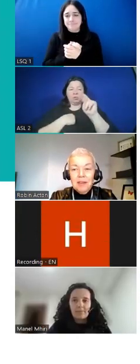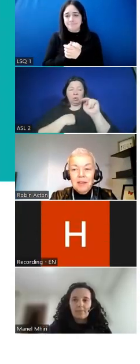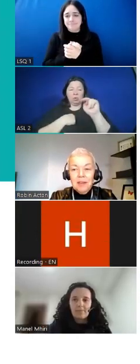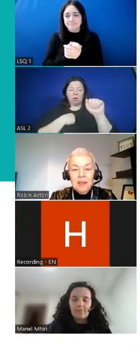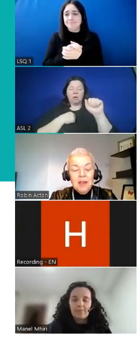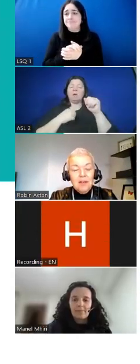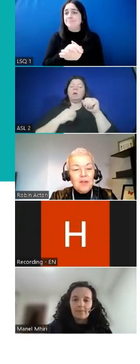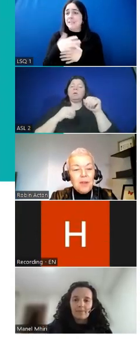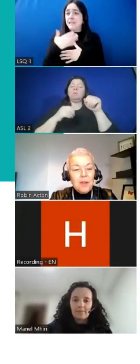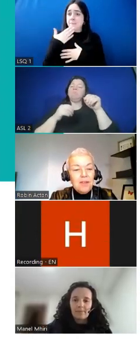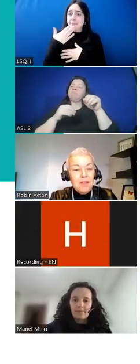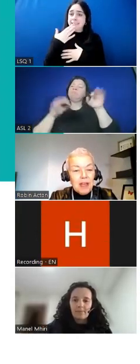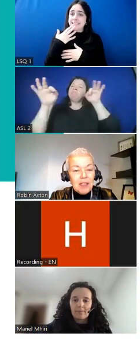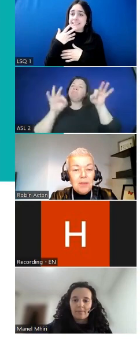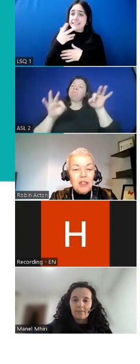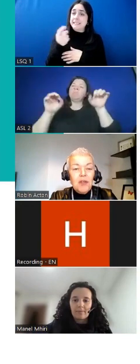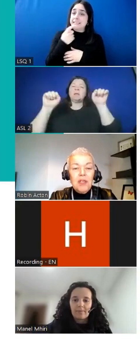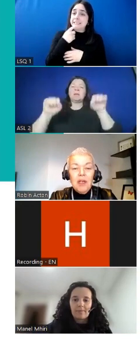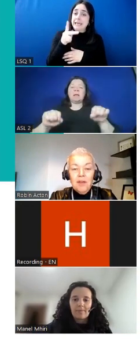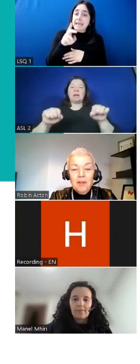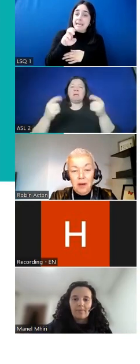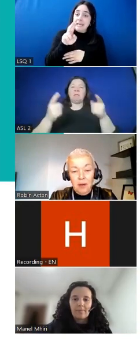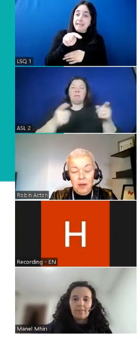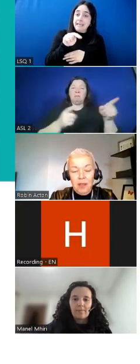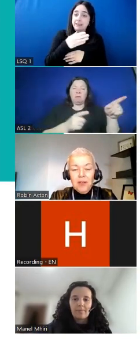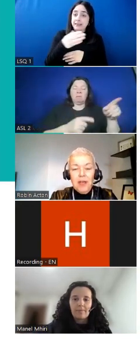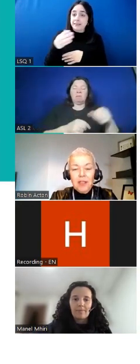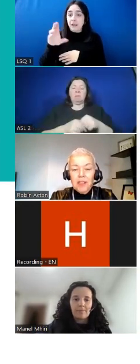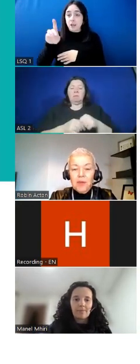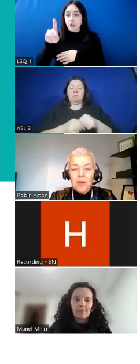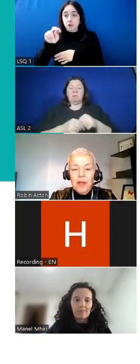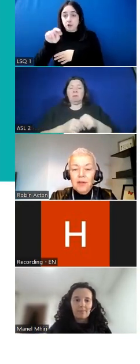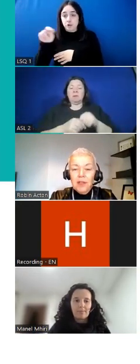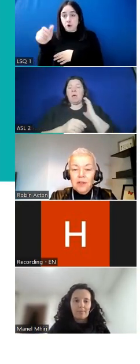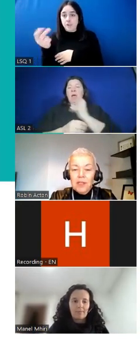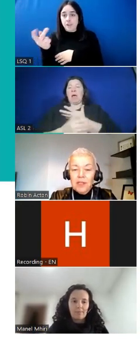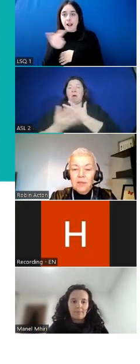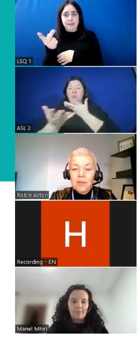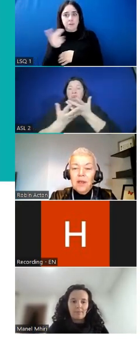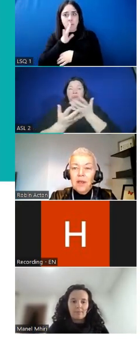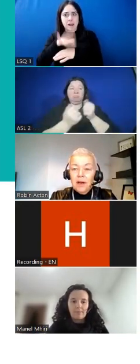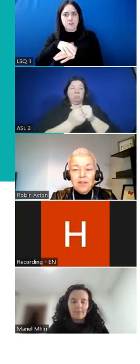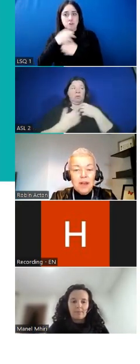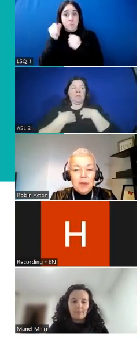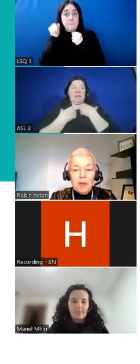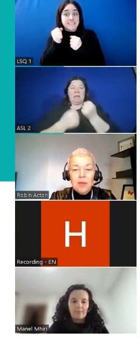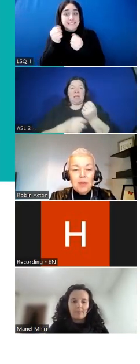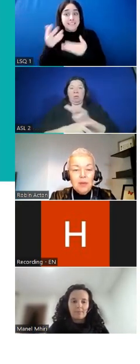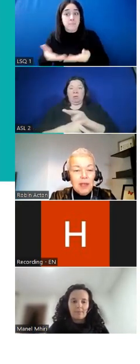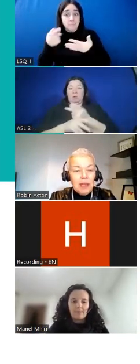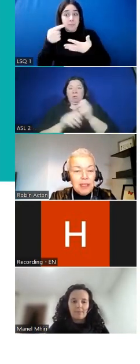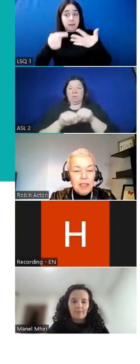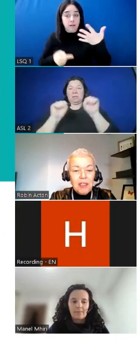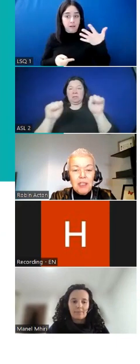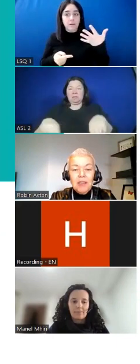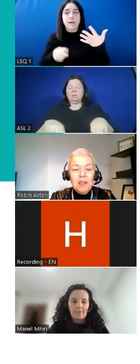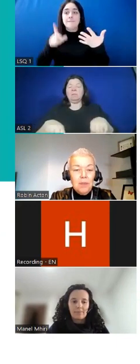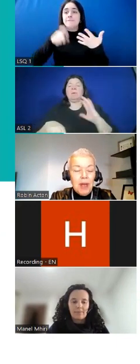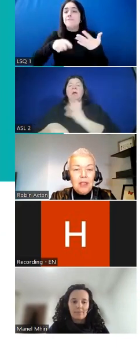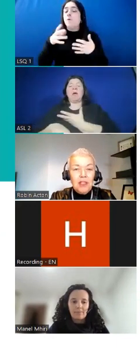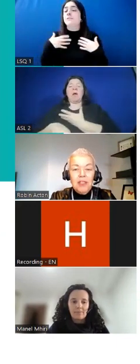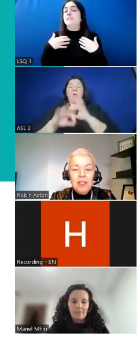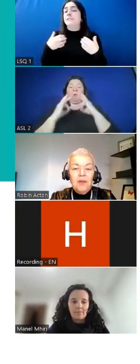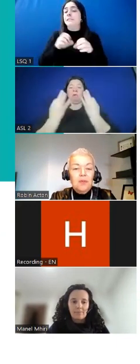done. For the vast majority of our interactions with the healthcare system, our family met with